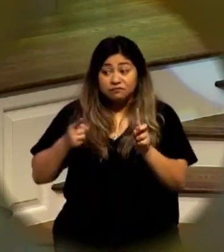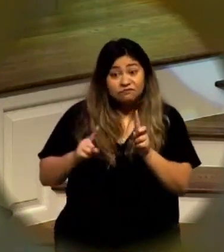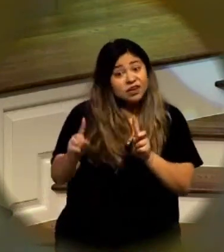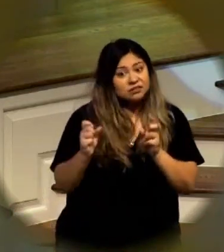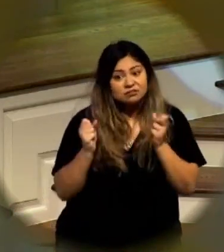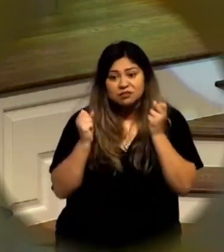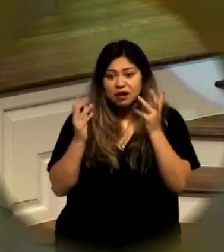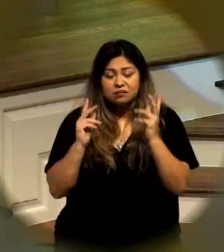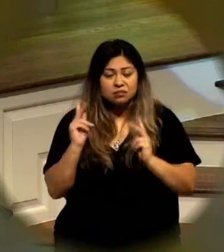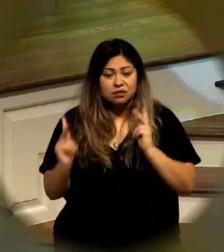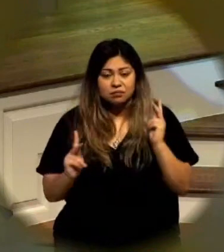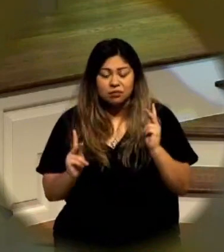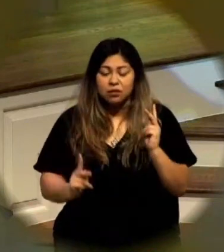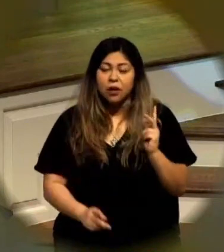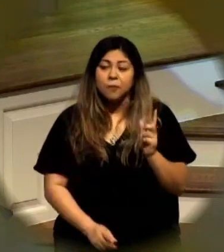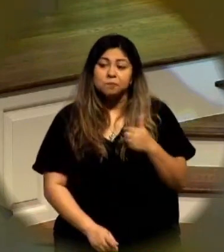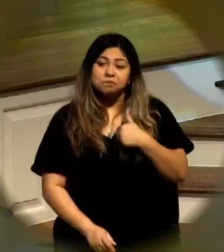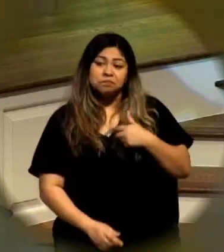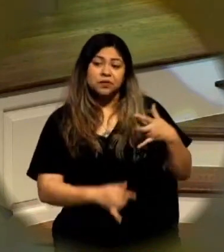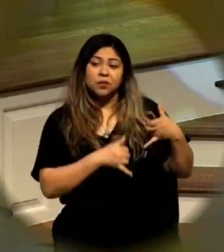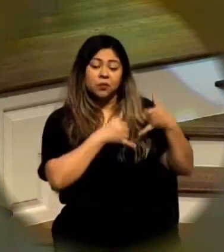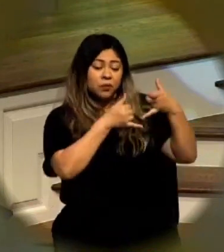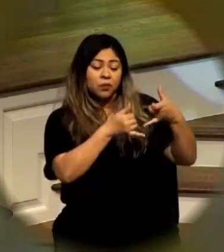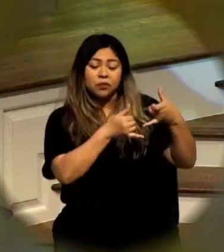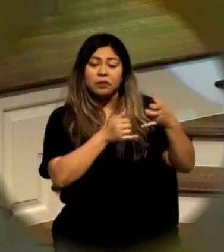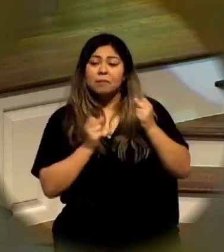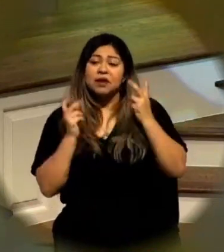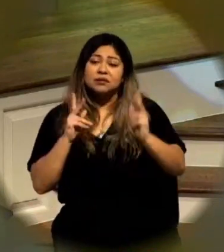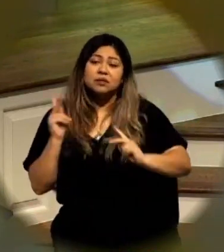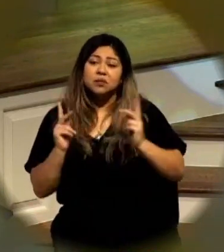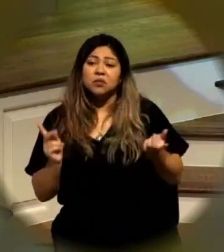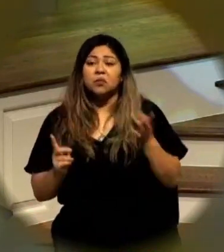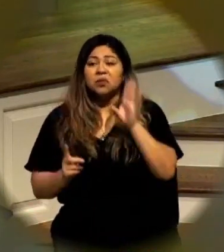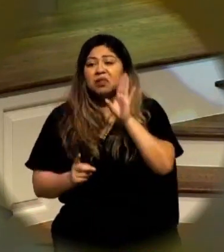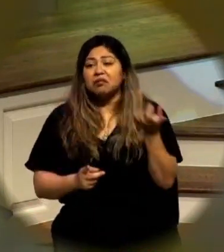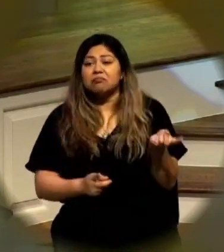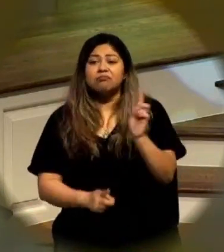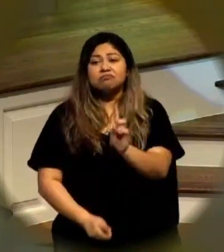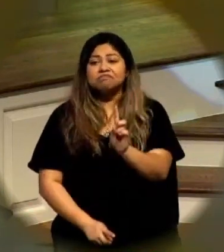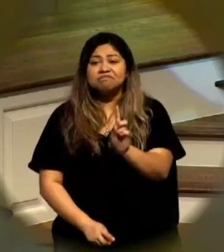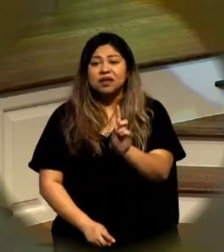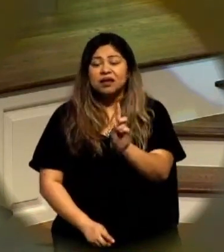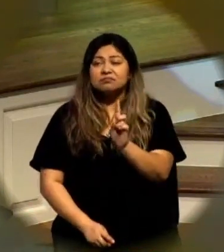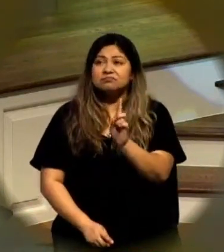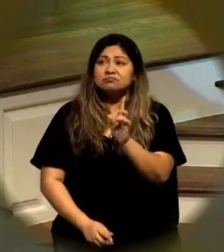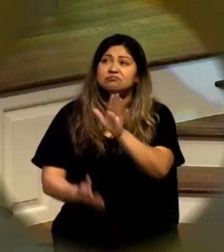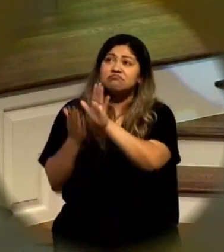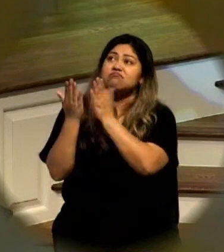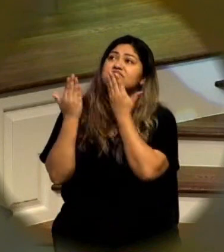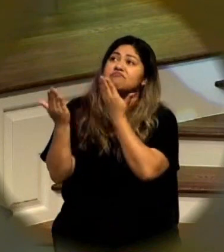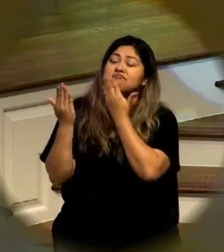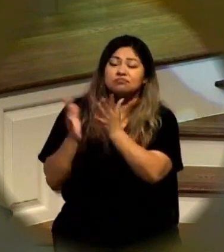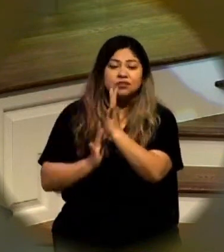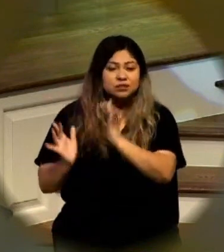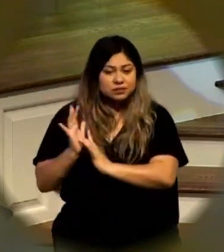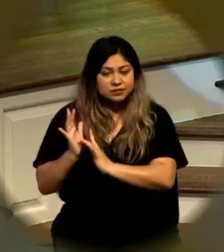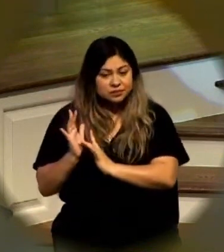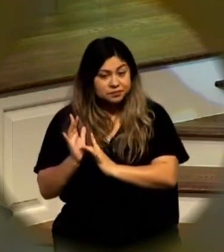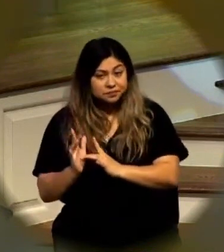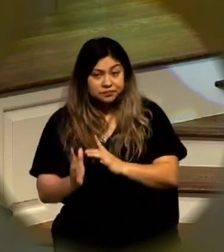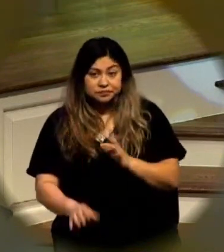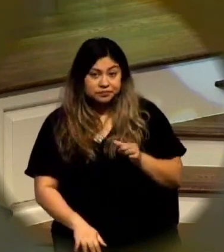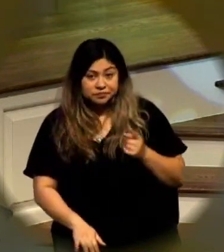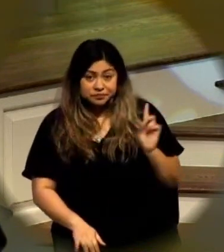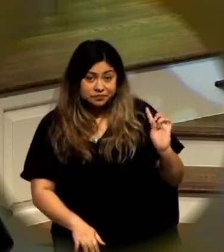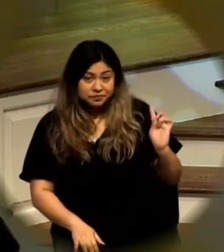to do with this award than Jesus. As she lifted the stage, she lifted the trophy and declared, this award is